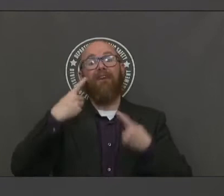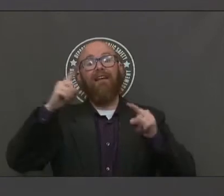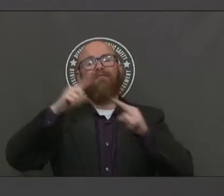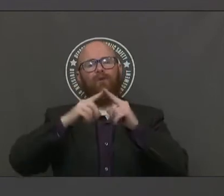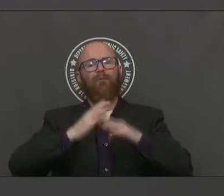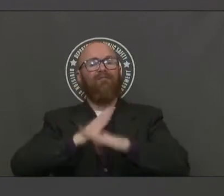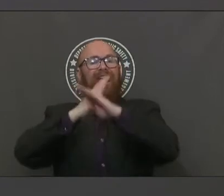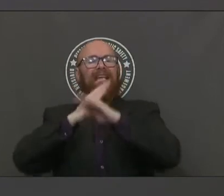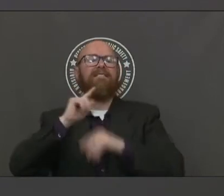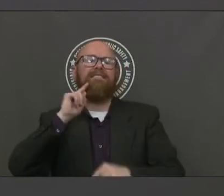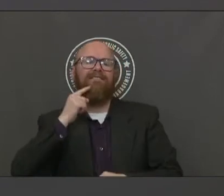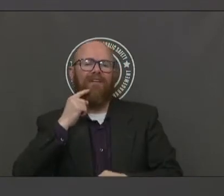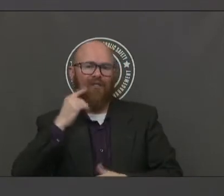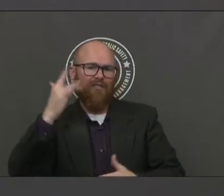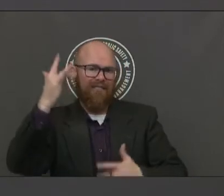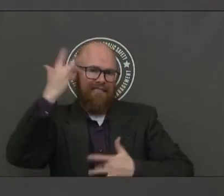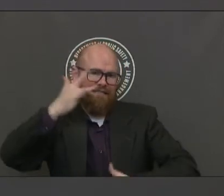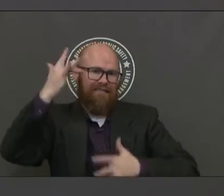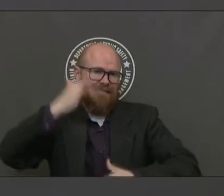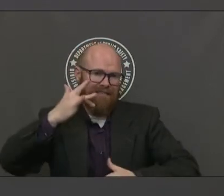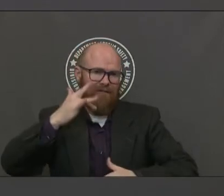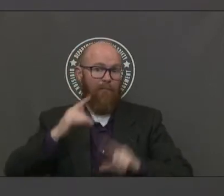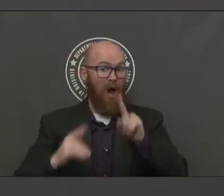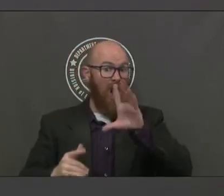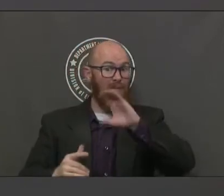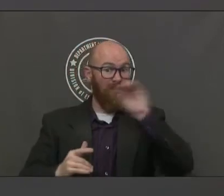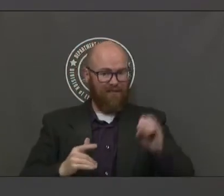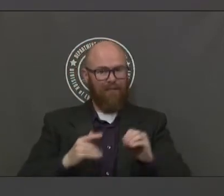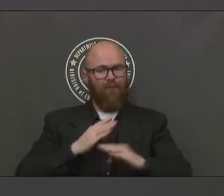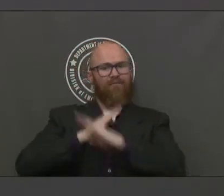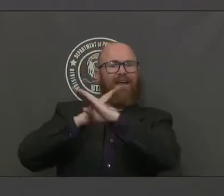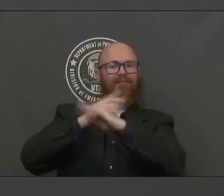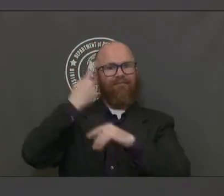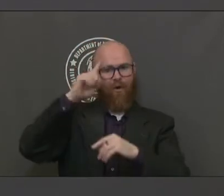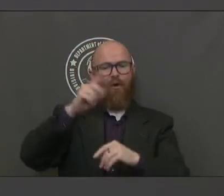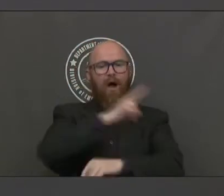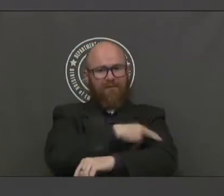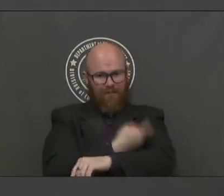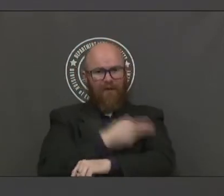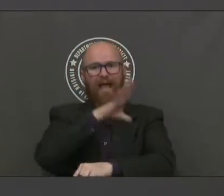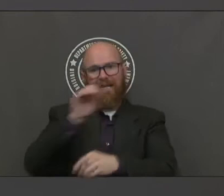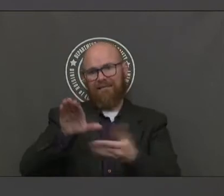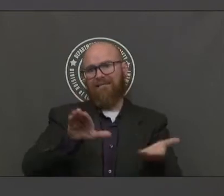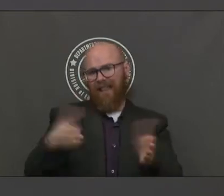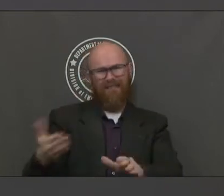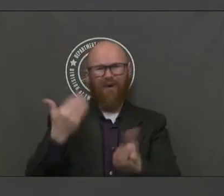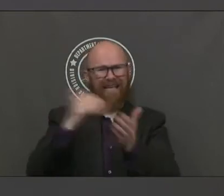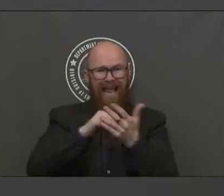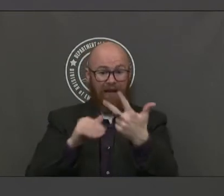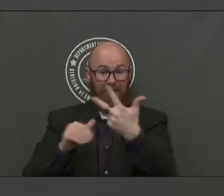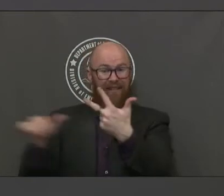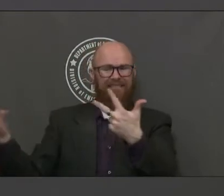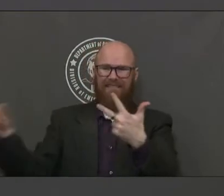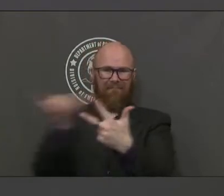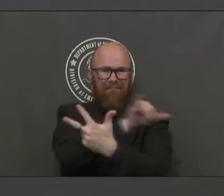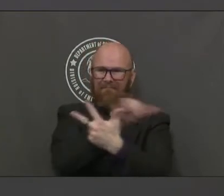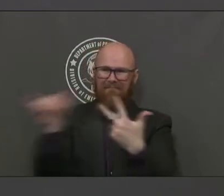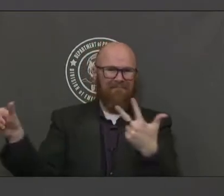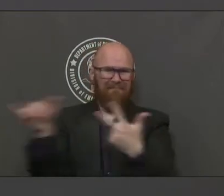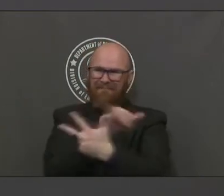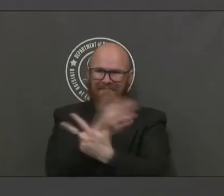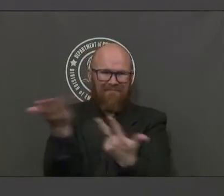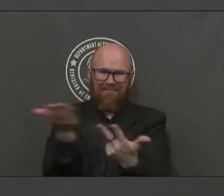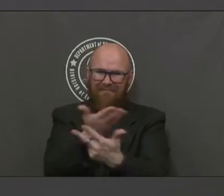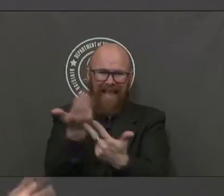So even better reason to not really worry so much about what brand vaccine you get. I think we have,